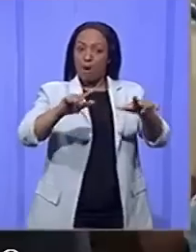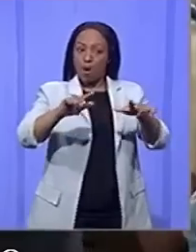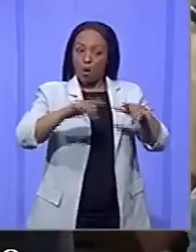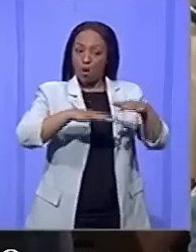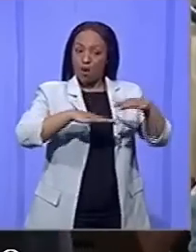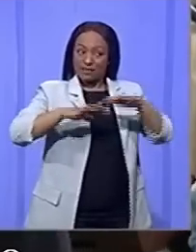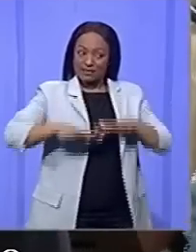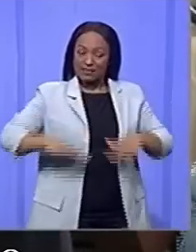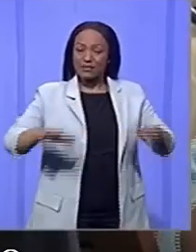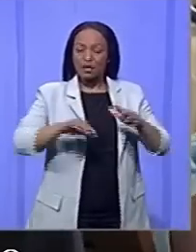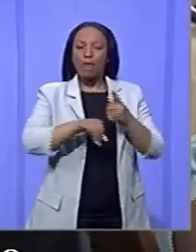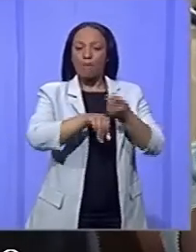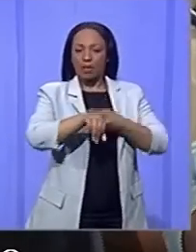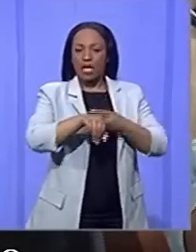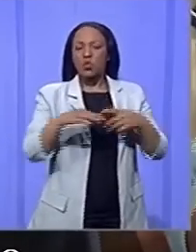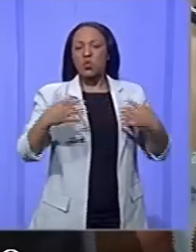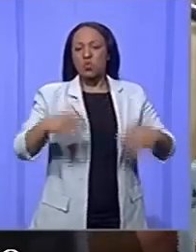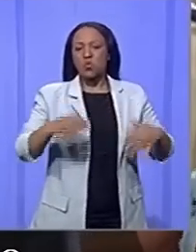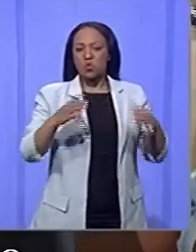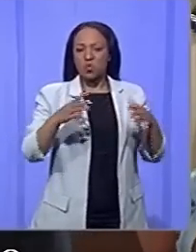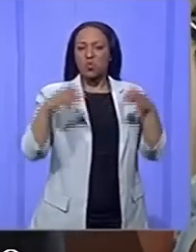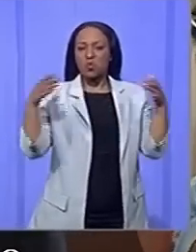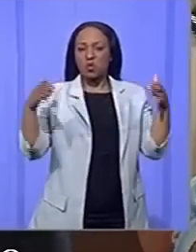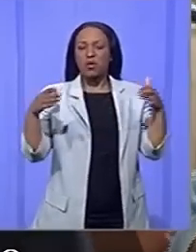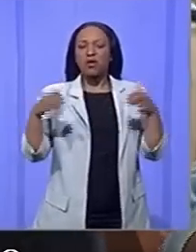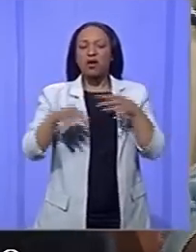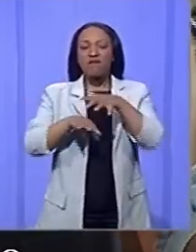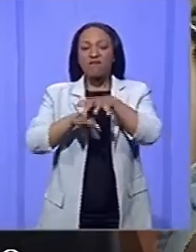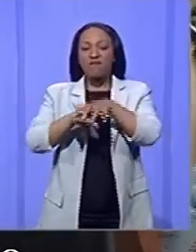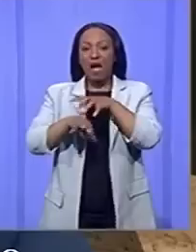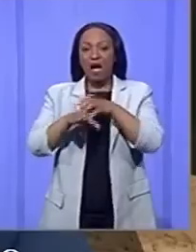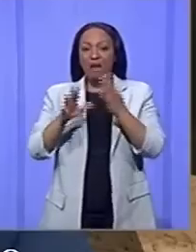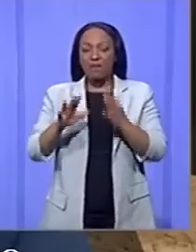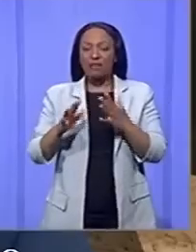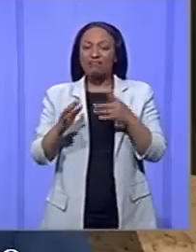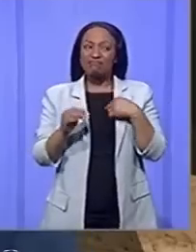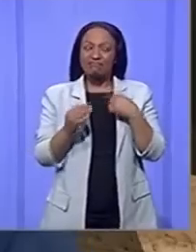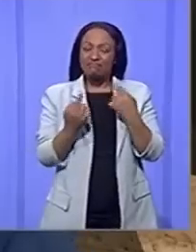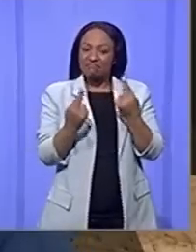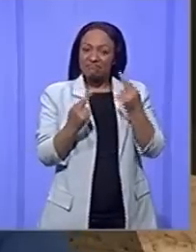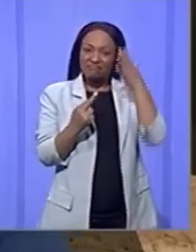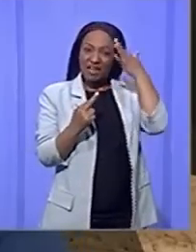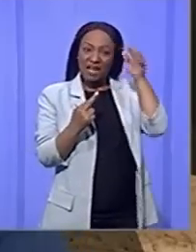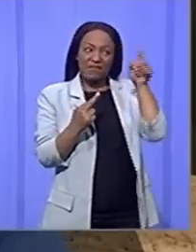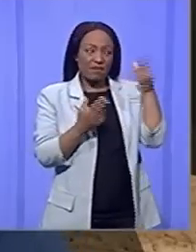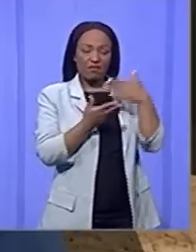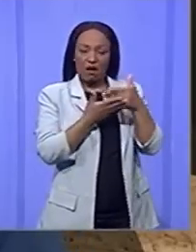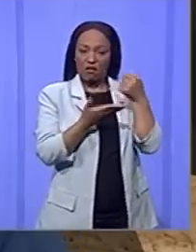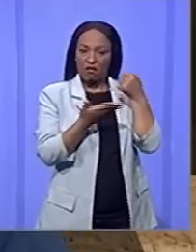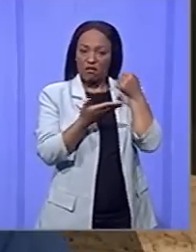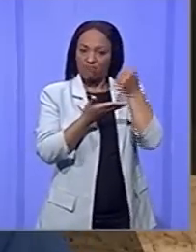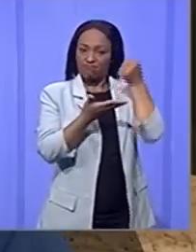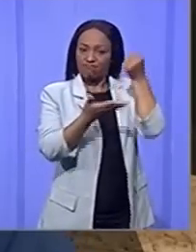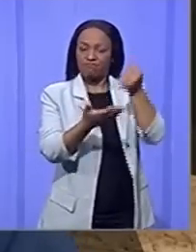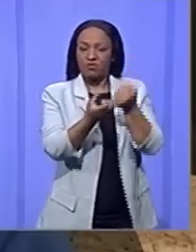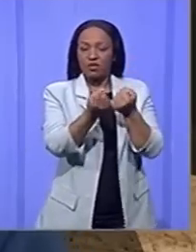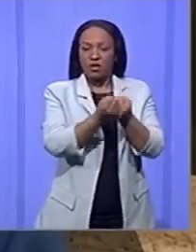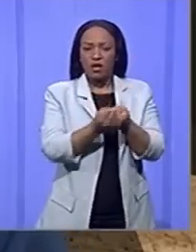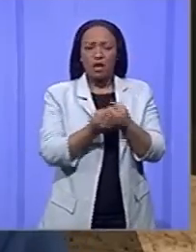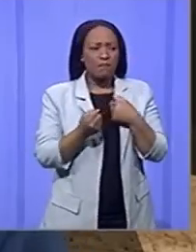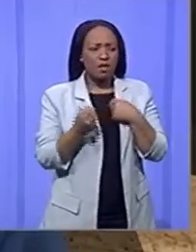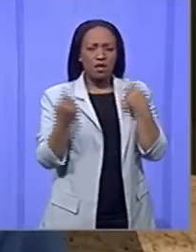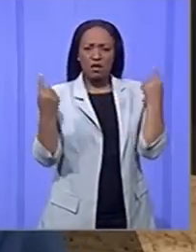areas. Balemi ba ipileditše go mmušo go tsenya letsogo morago ga tobo ye. Nna ke rile ke fita tšhemo ka khumana tšhemo e